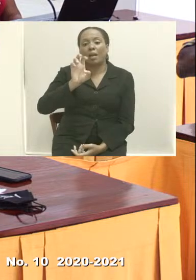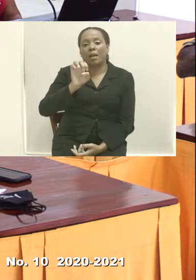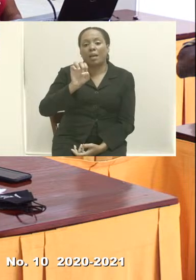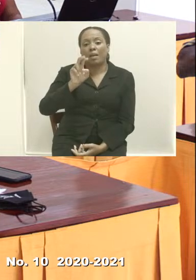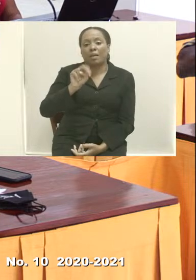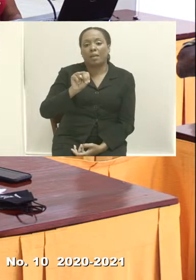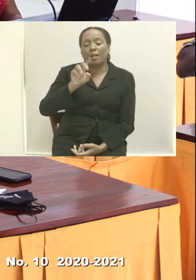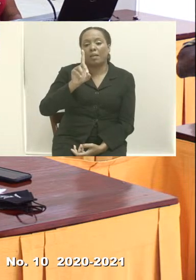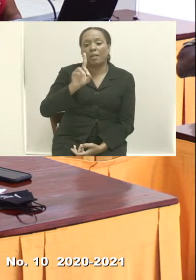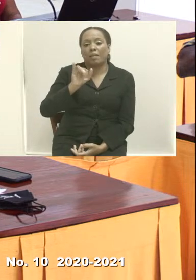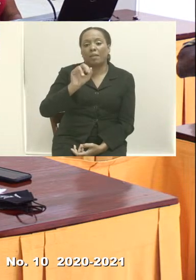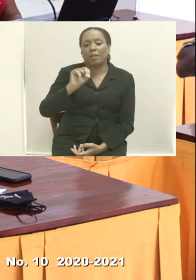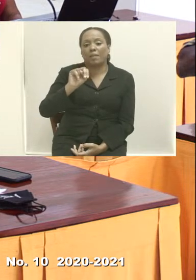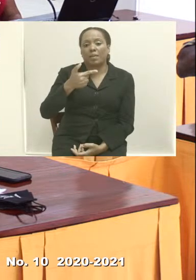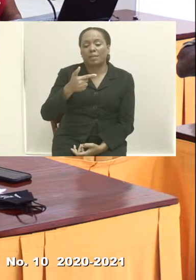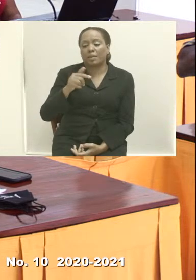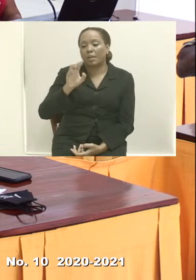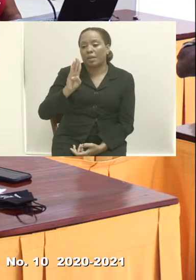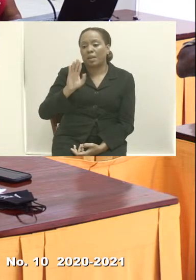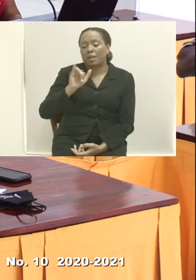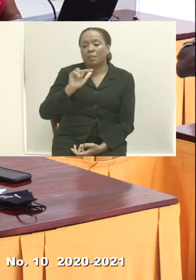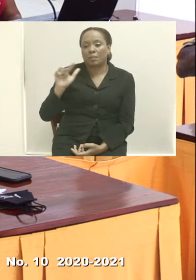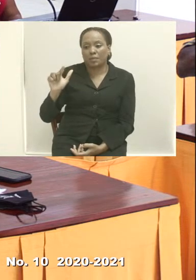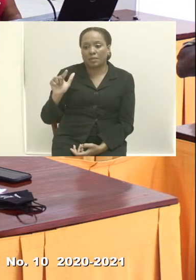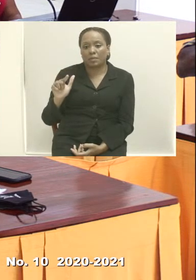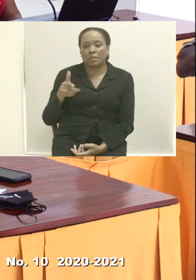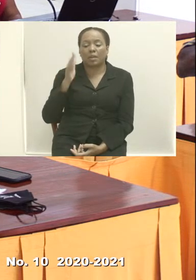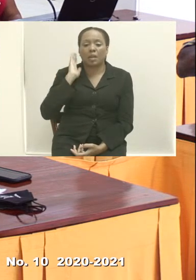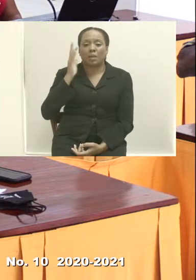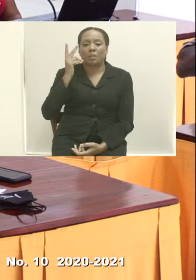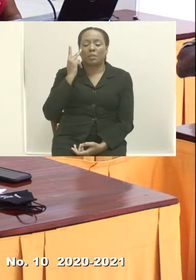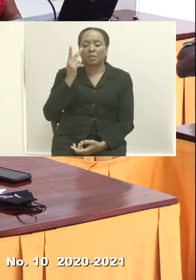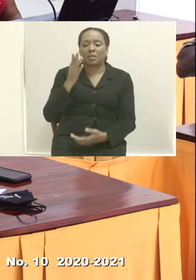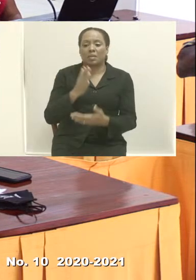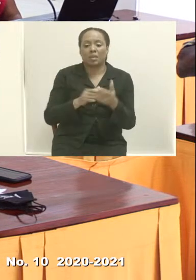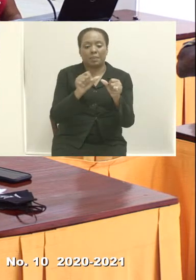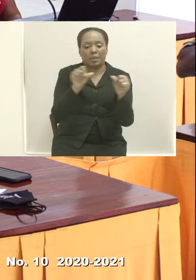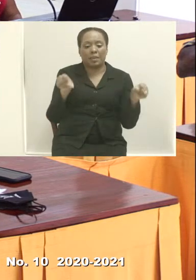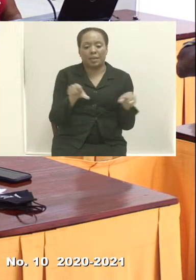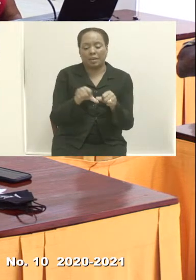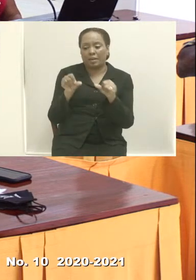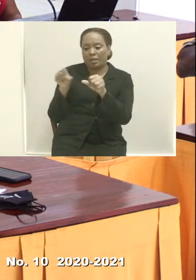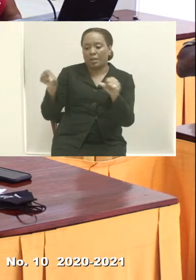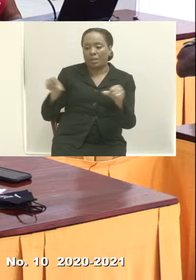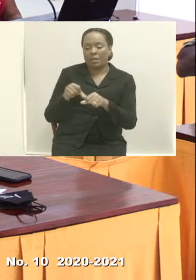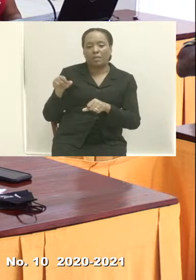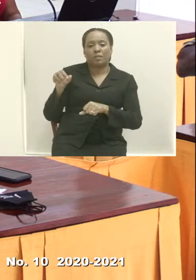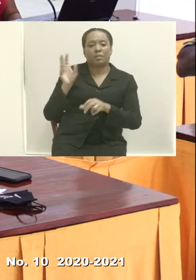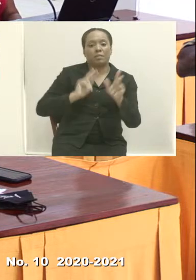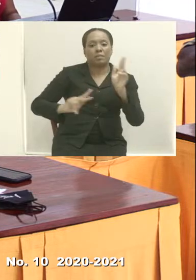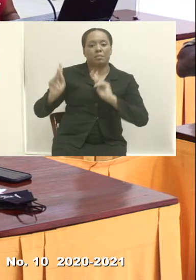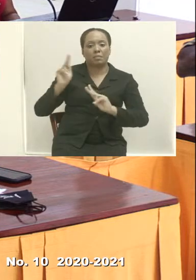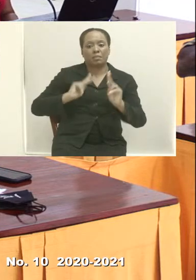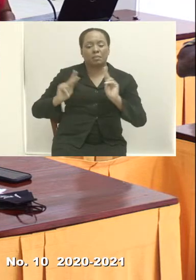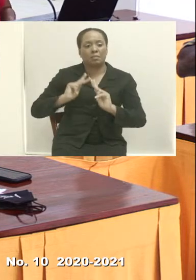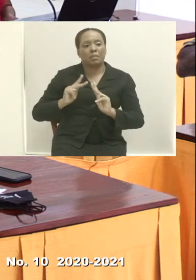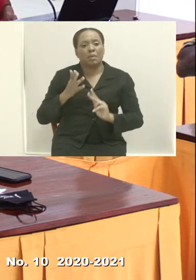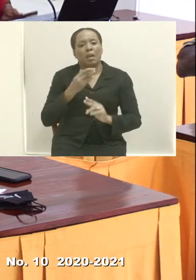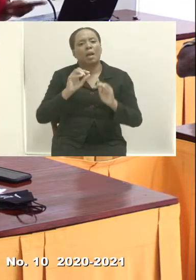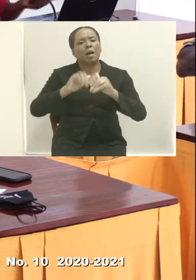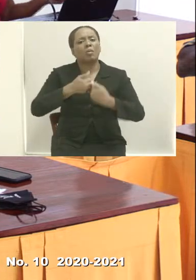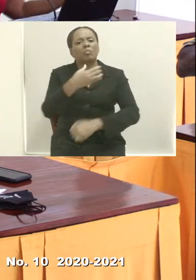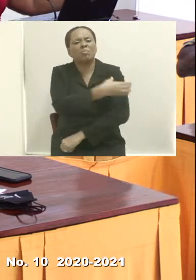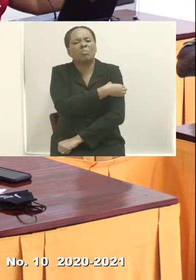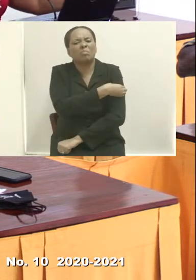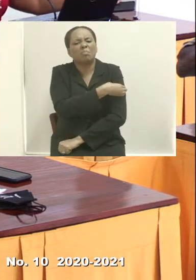see specific zones being created for vendors in Barbados and to empower them. And this is a matter,